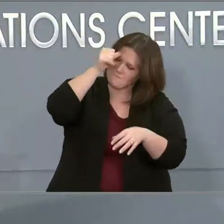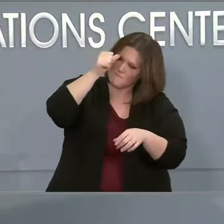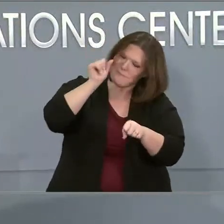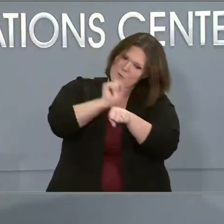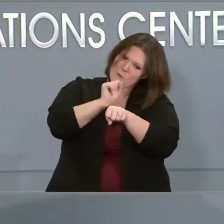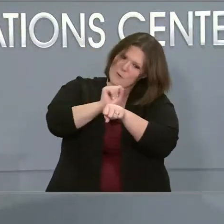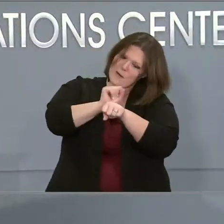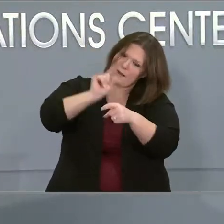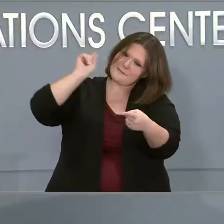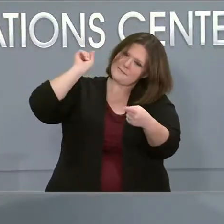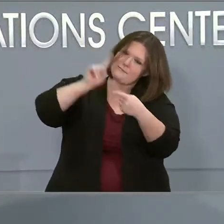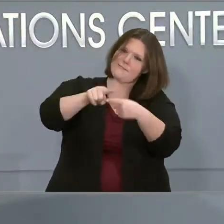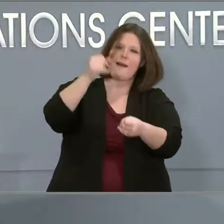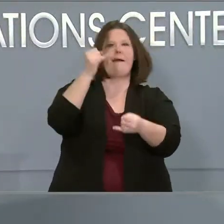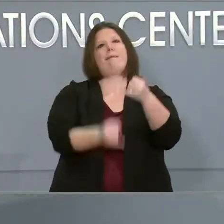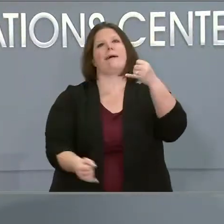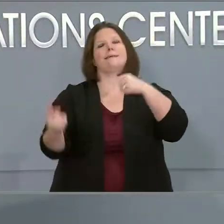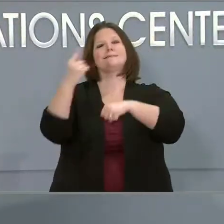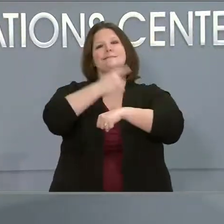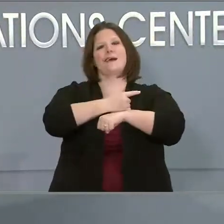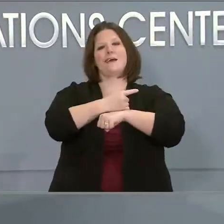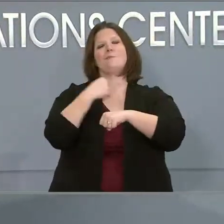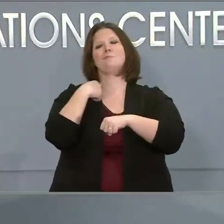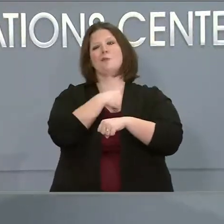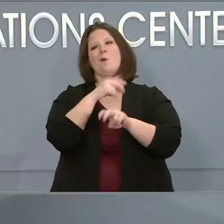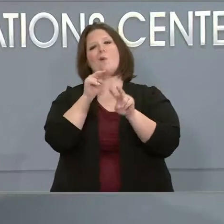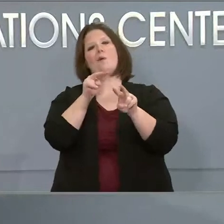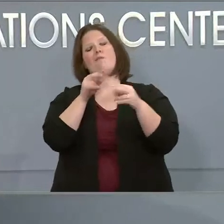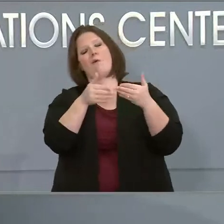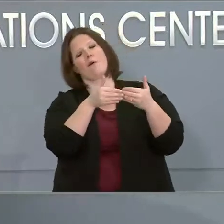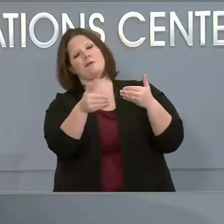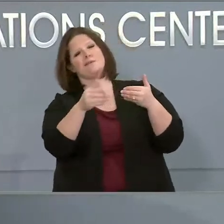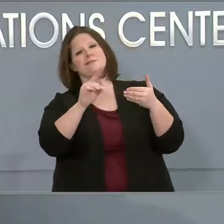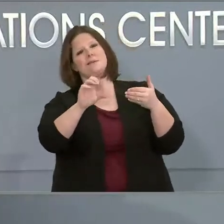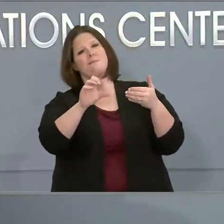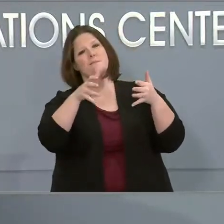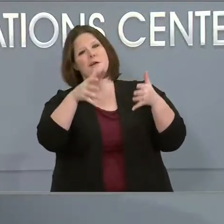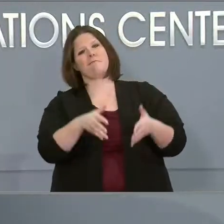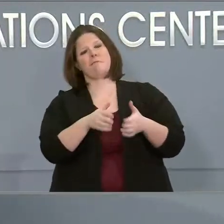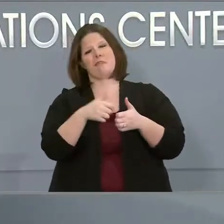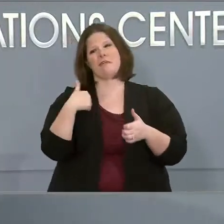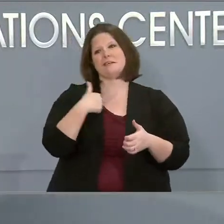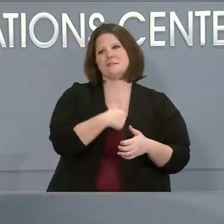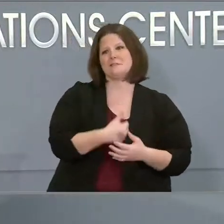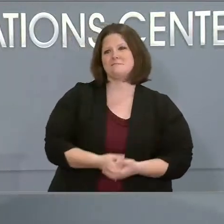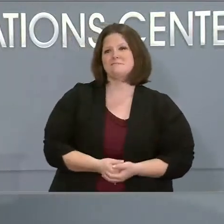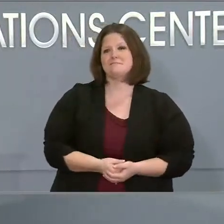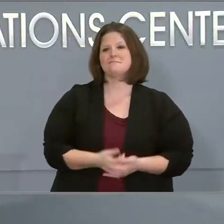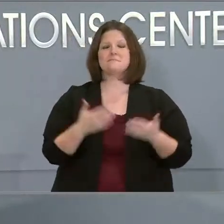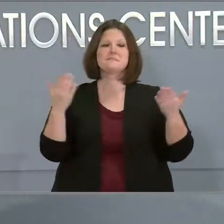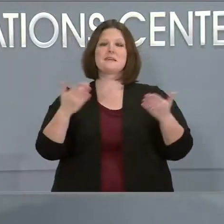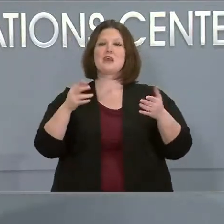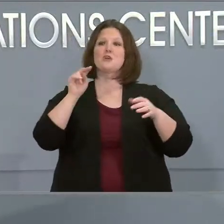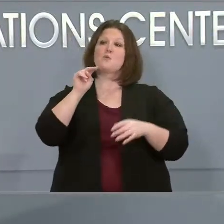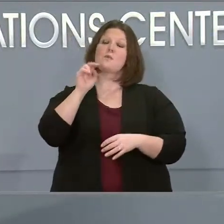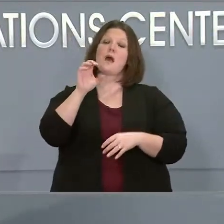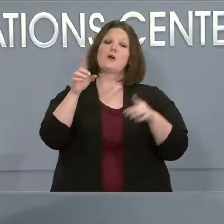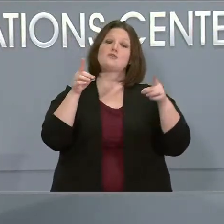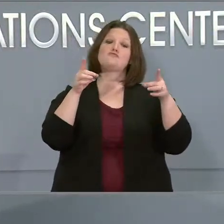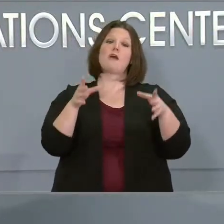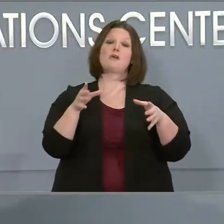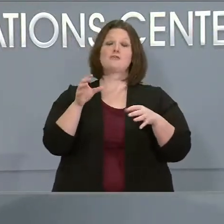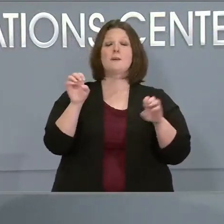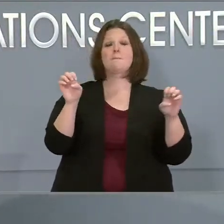day. So we're looking forward to the next month. Also with me today is North Carolina Director of